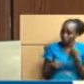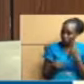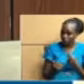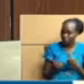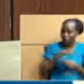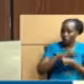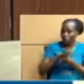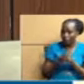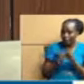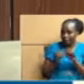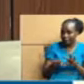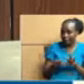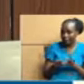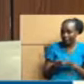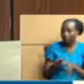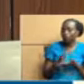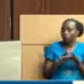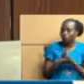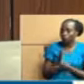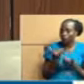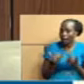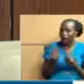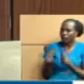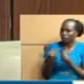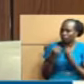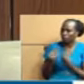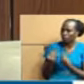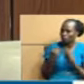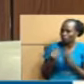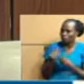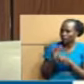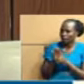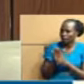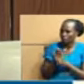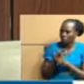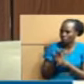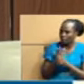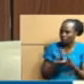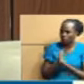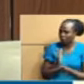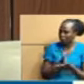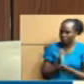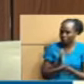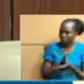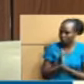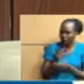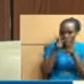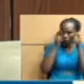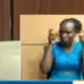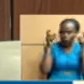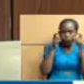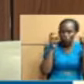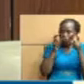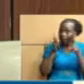COVID-19 has actually taught us some swift and valuable truths on social protection. That